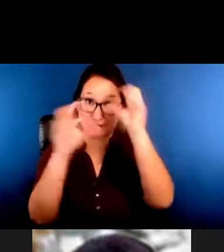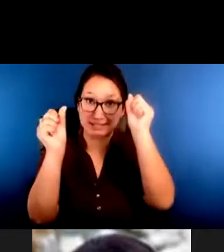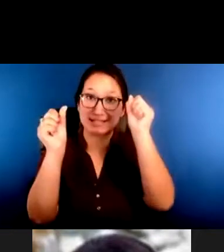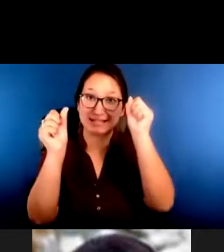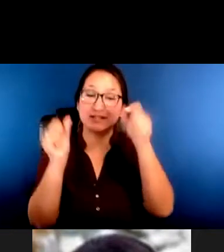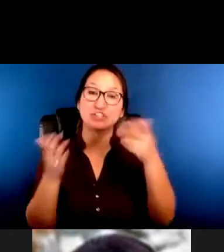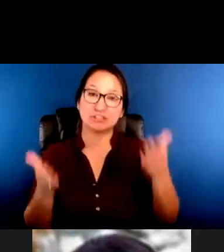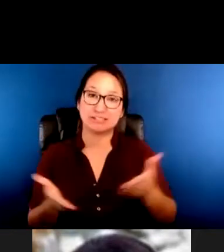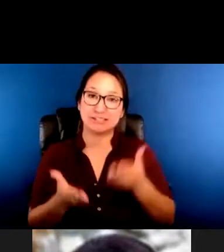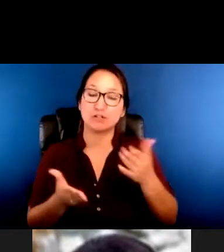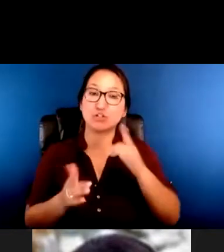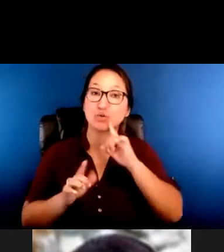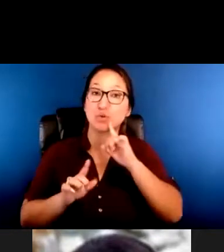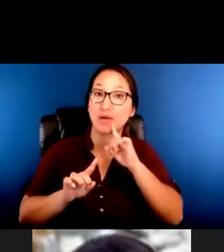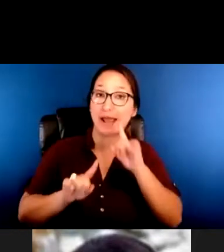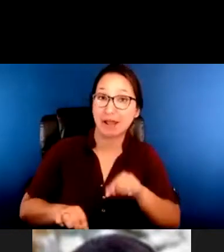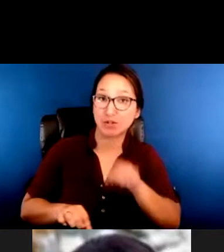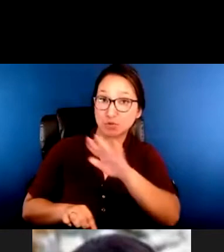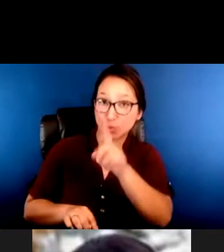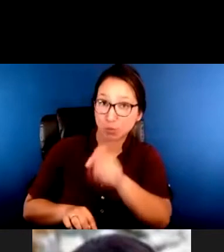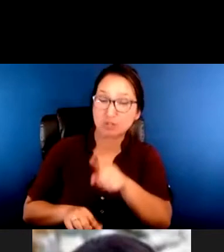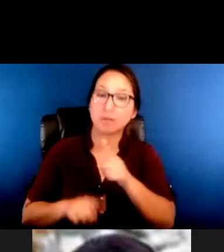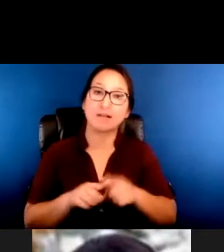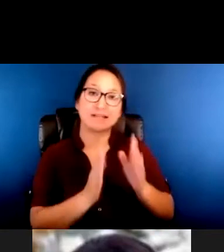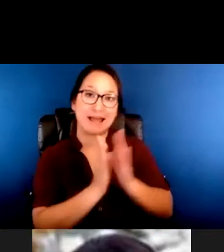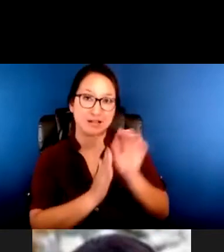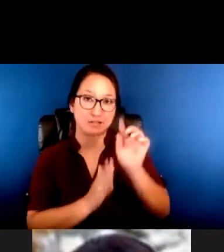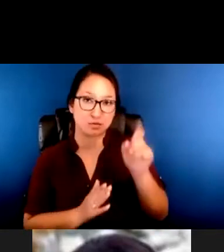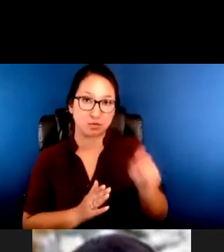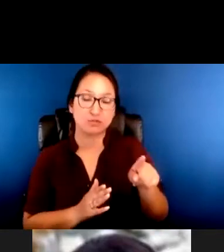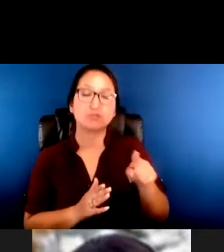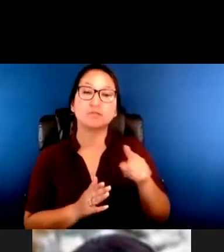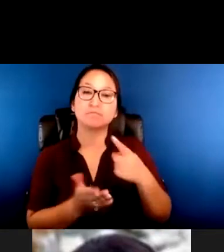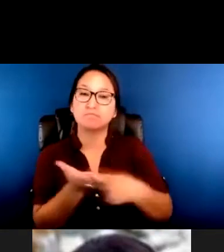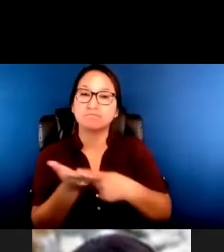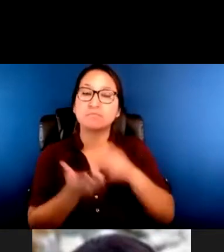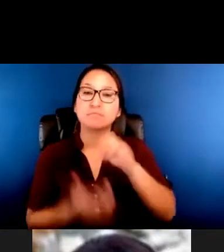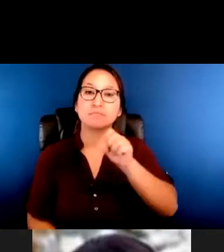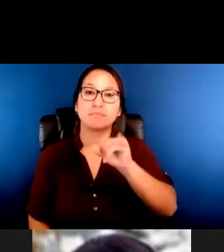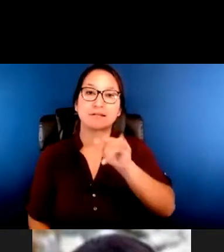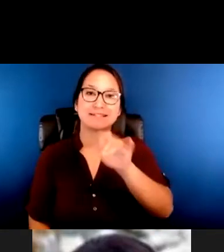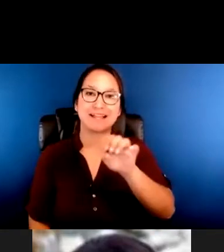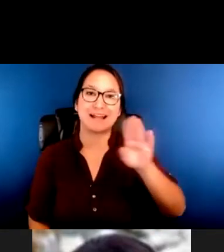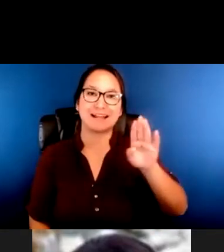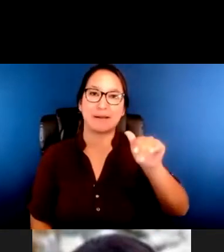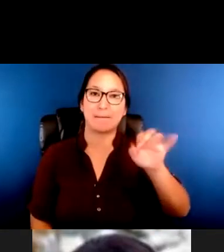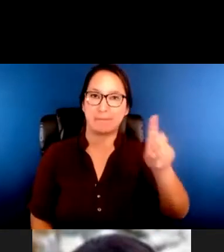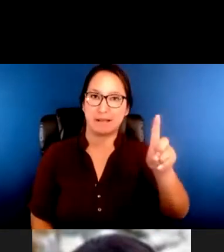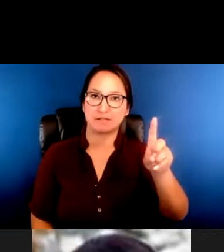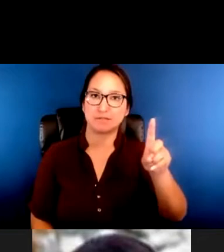ask questions and answer questions about site-based things, which really is, I have a presentation we're going to talk